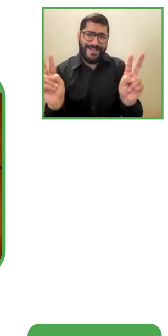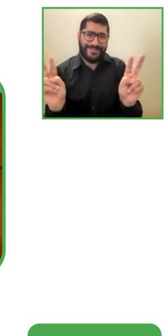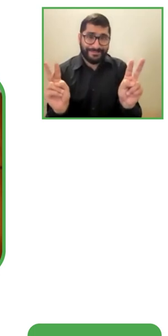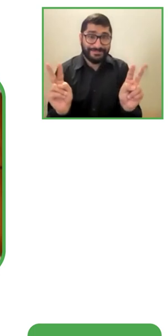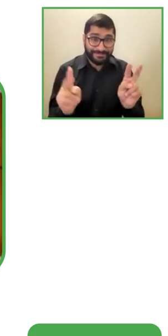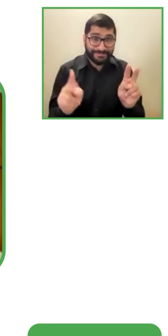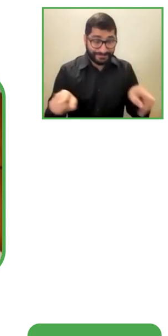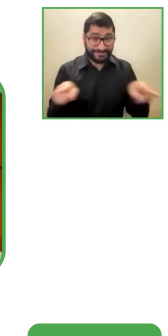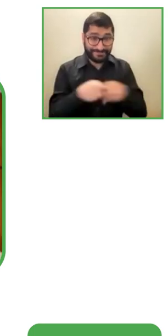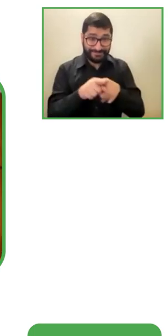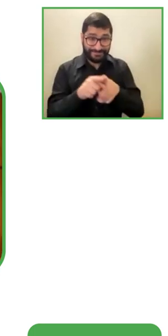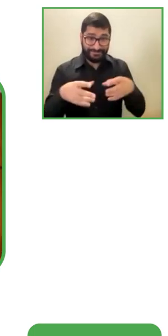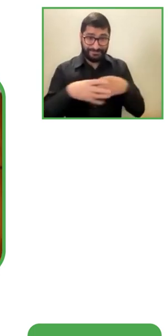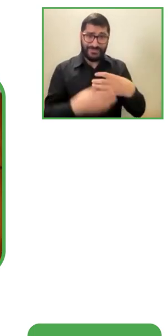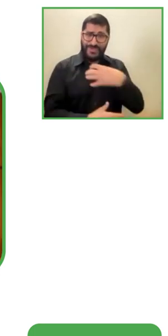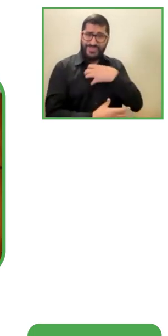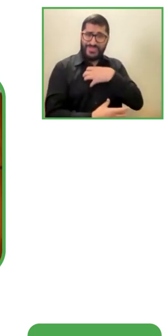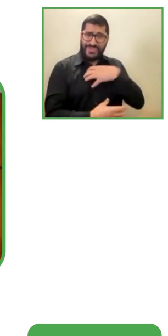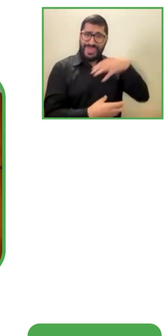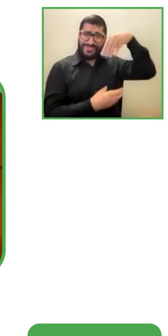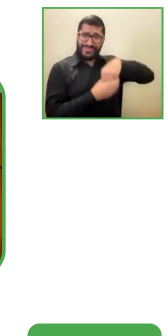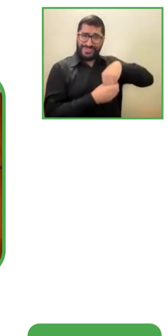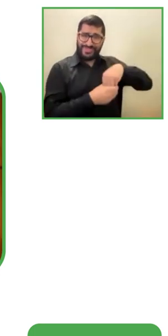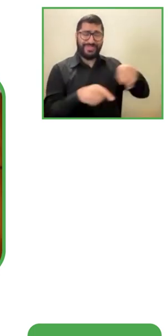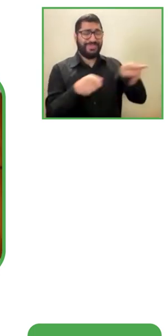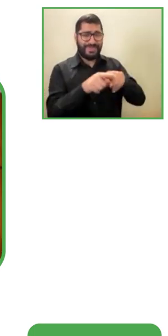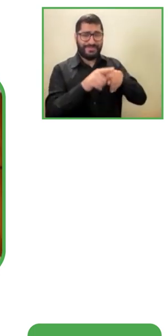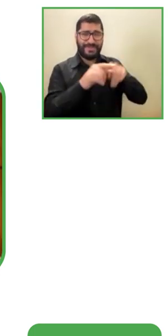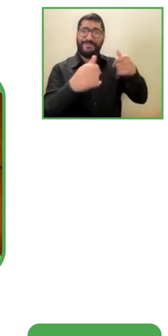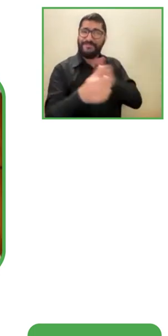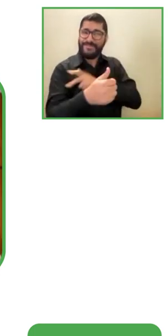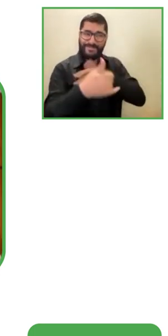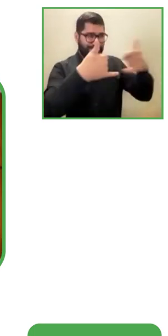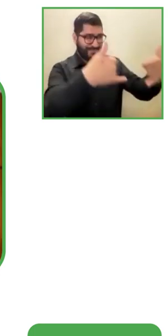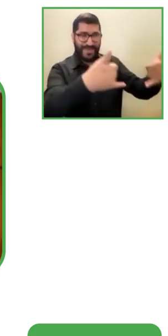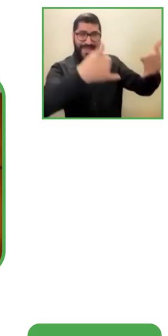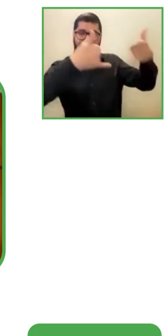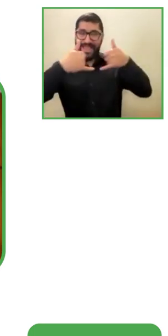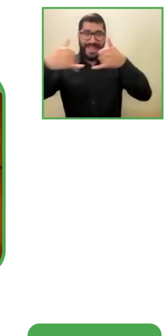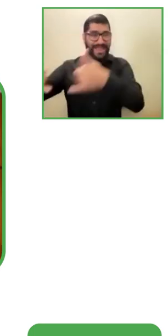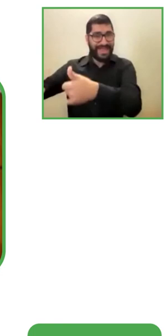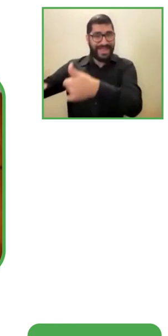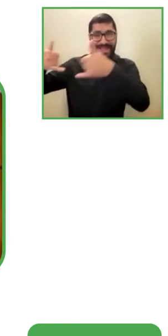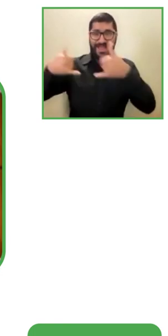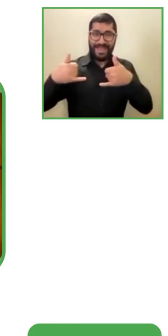we get a good place, but we did not win any medal.